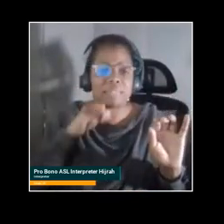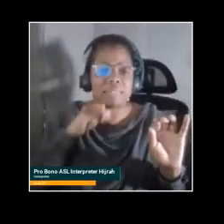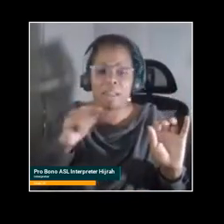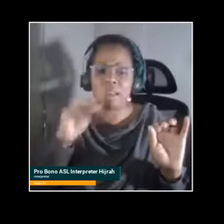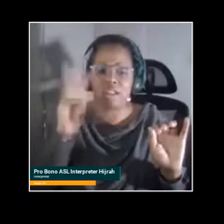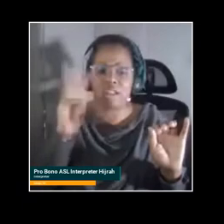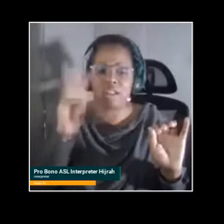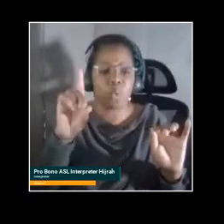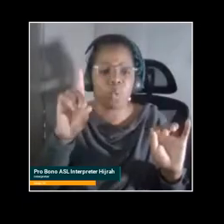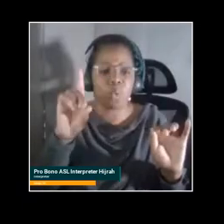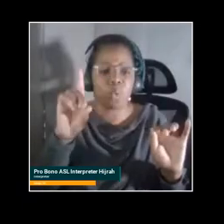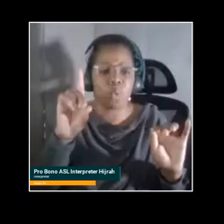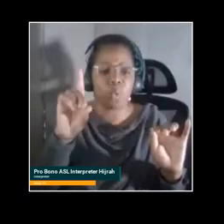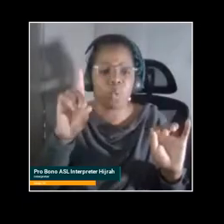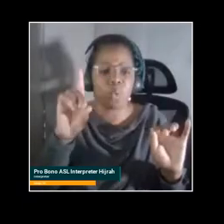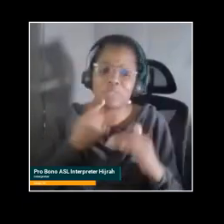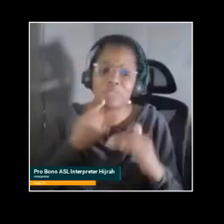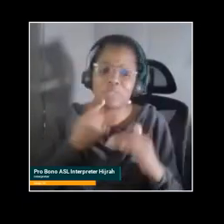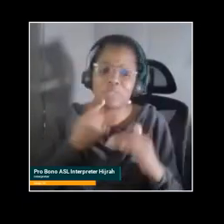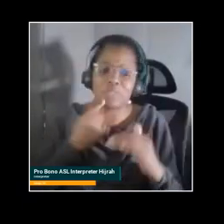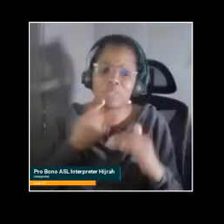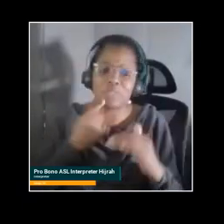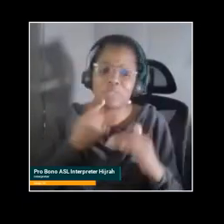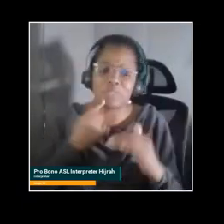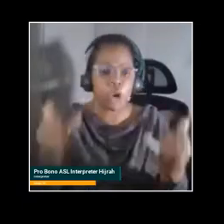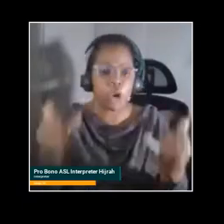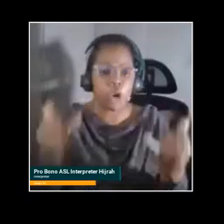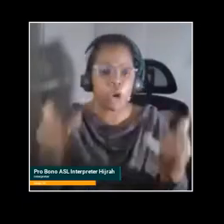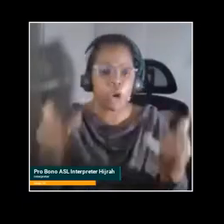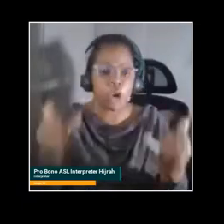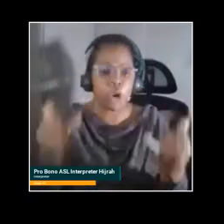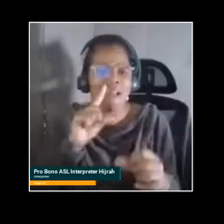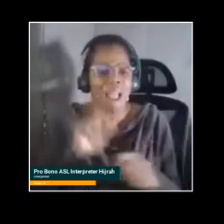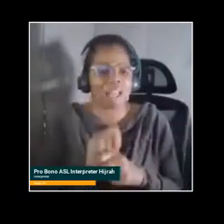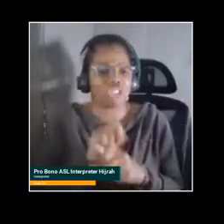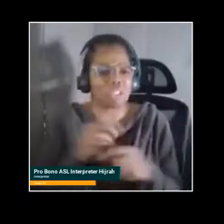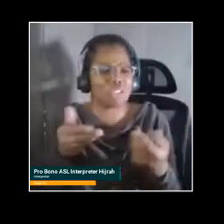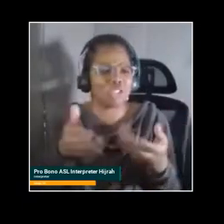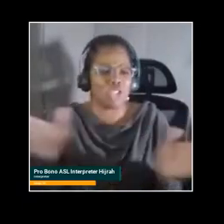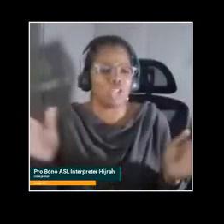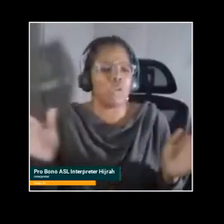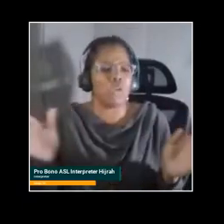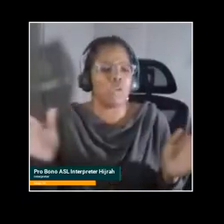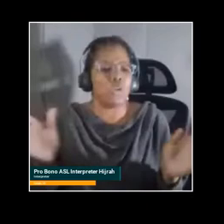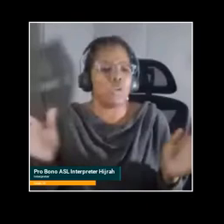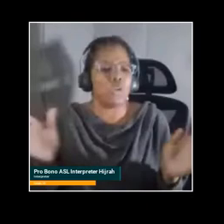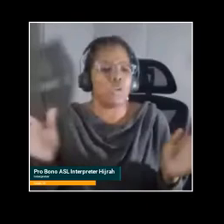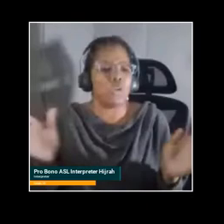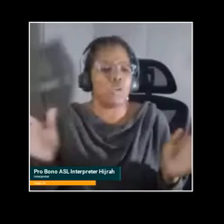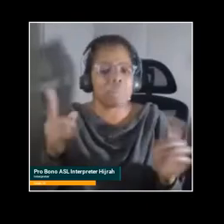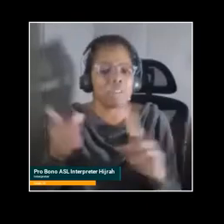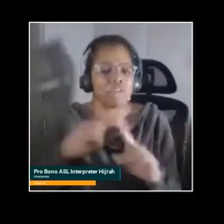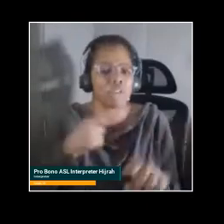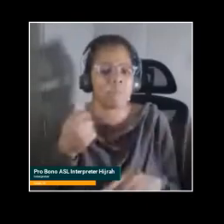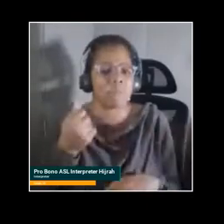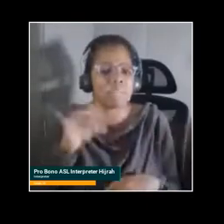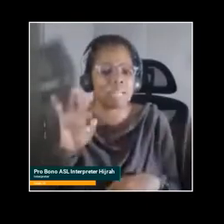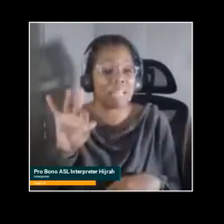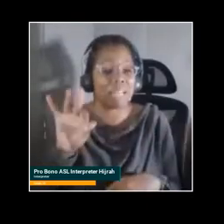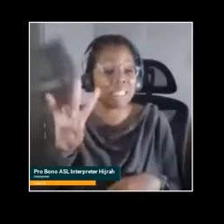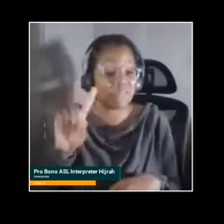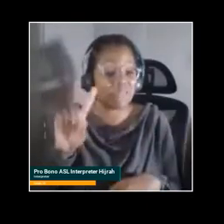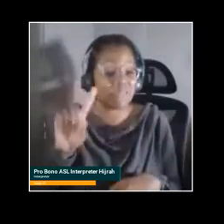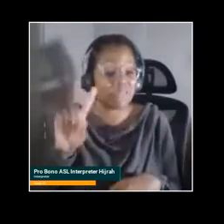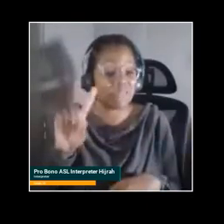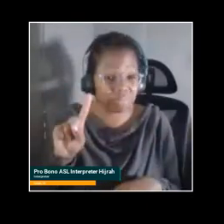wildfire severe level for current. It is actually a general trend that is coming from 1971